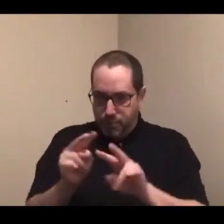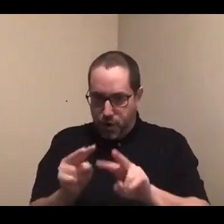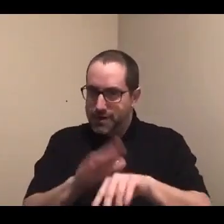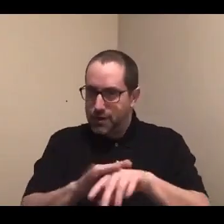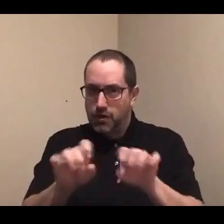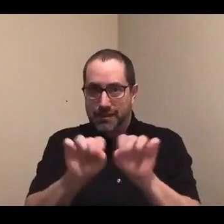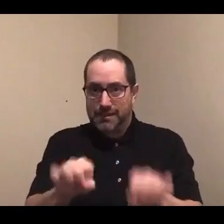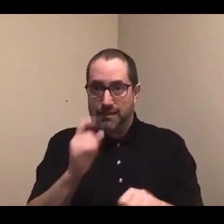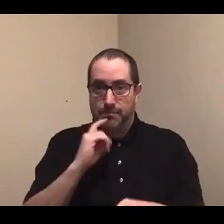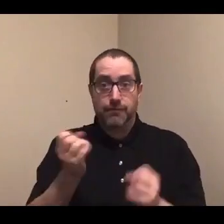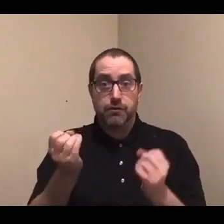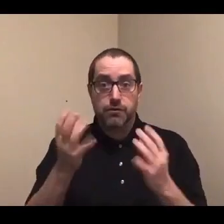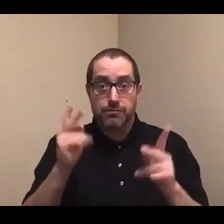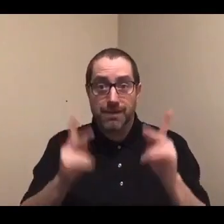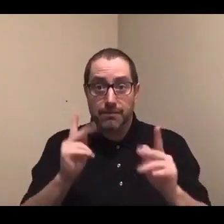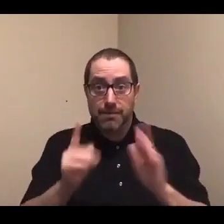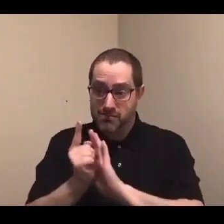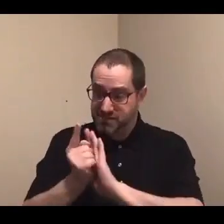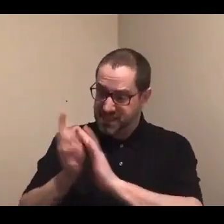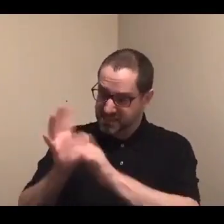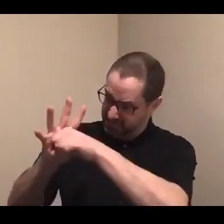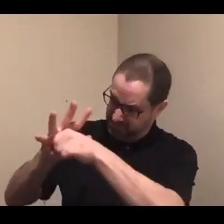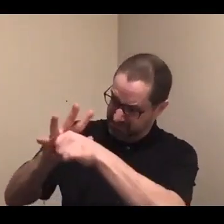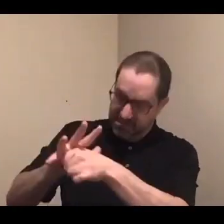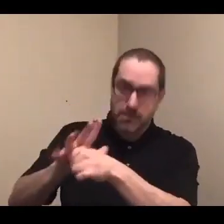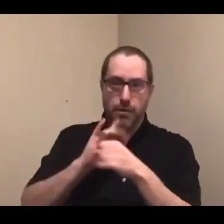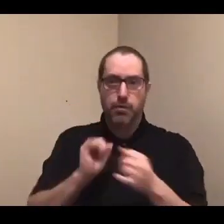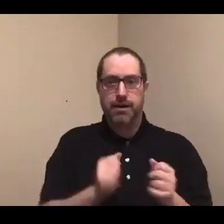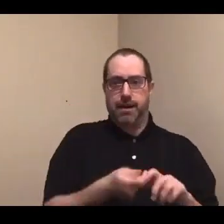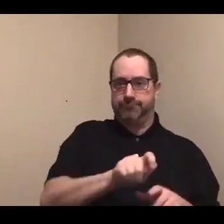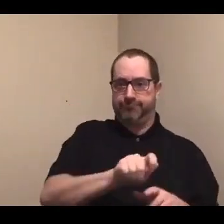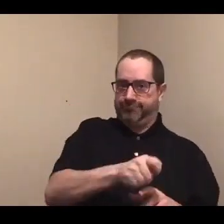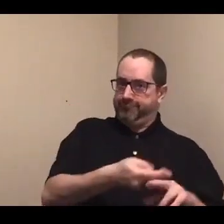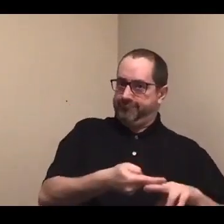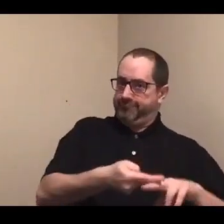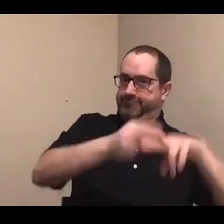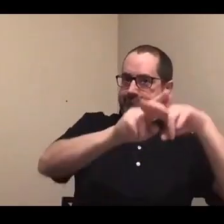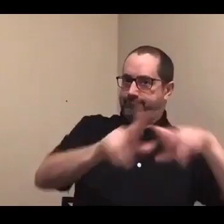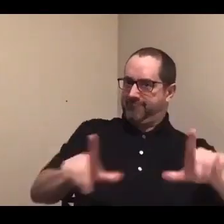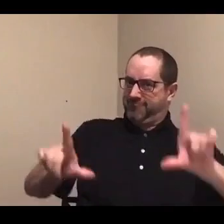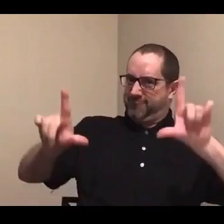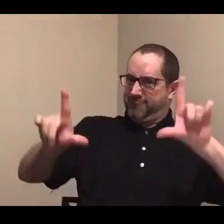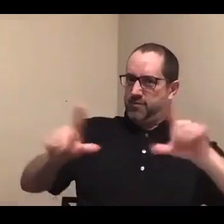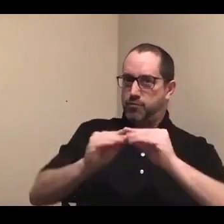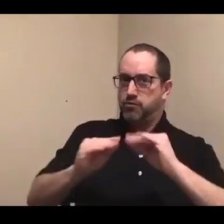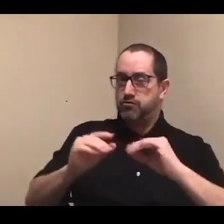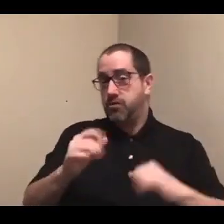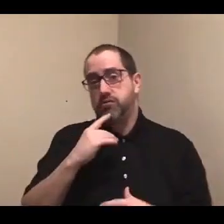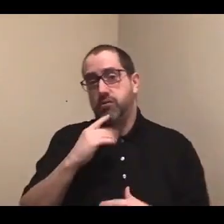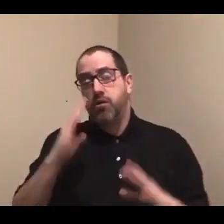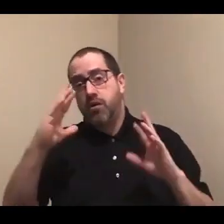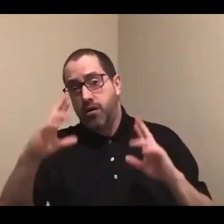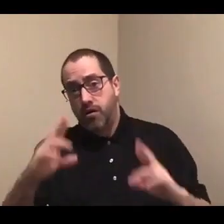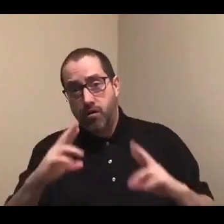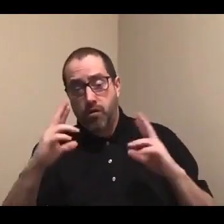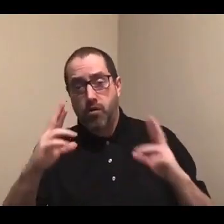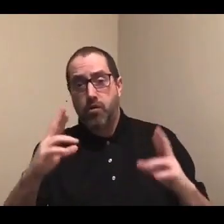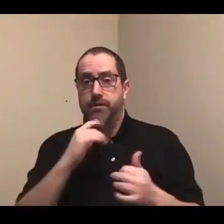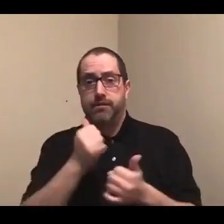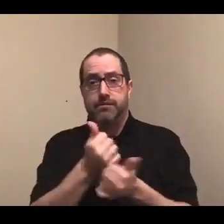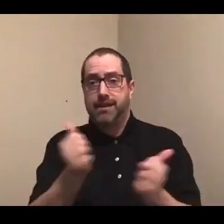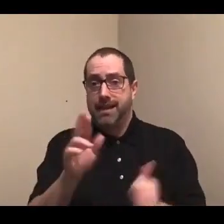We believe that we have addressed the any risks associated with major